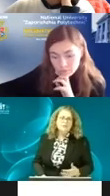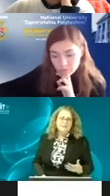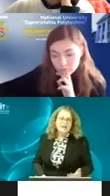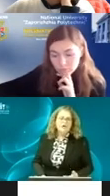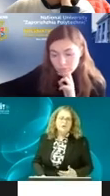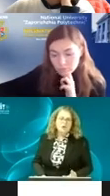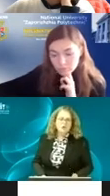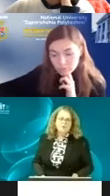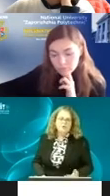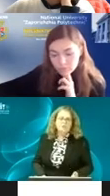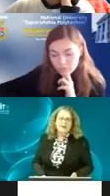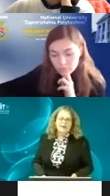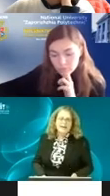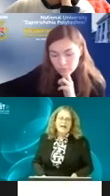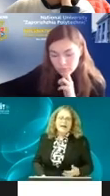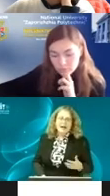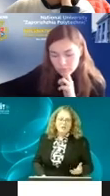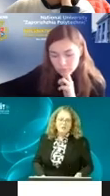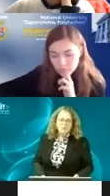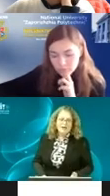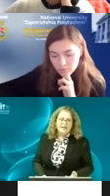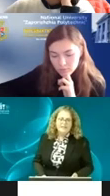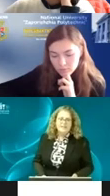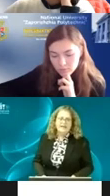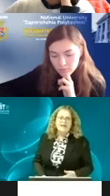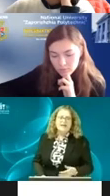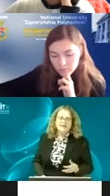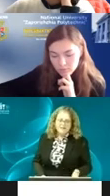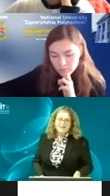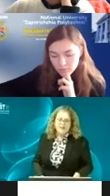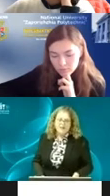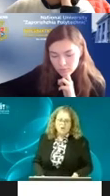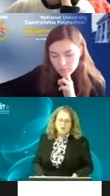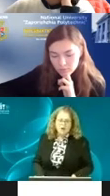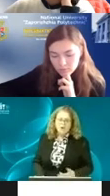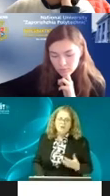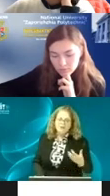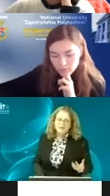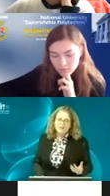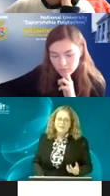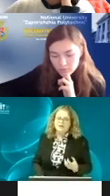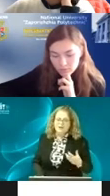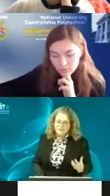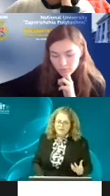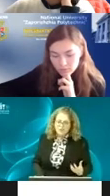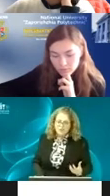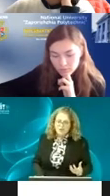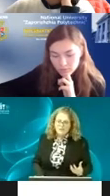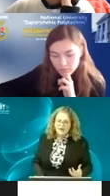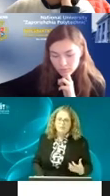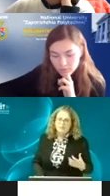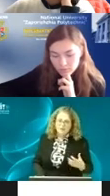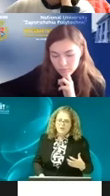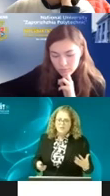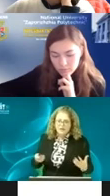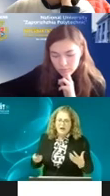kids was telling her a joke in front of Alexa, and out of nowhere, Alexa said, "That's a funny joke." So these things that are listening to us all the